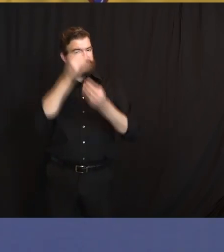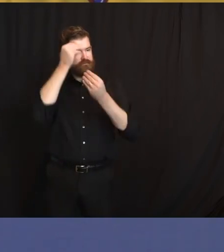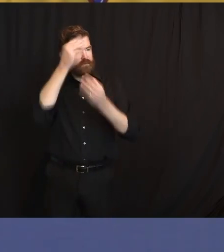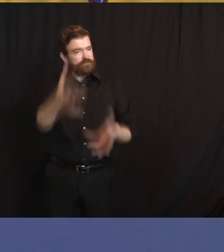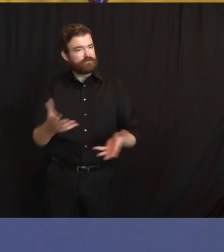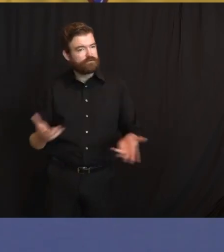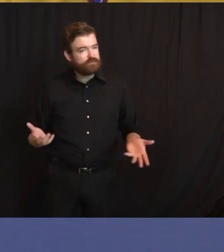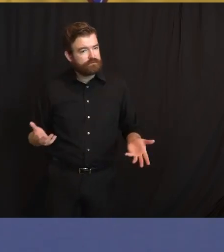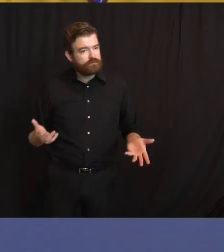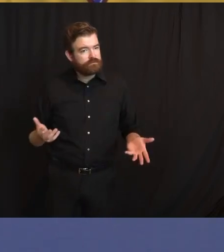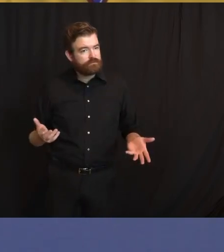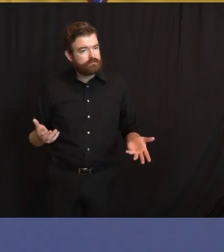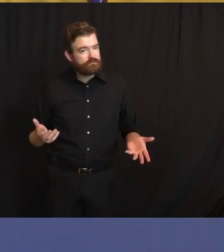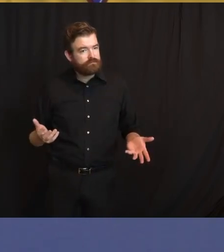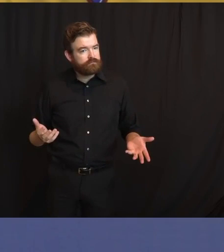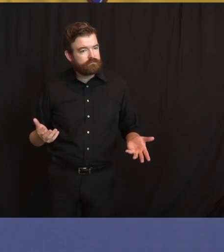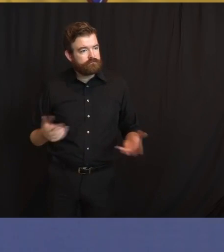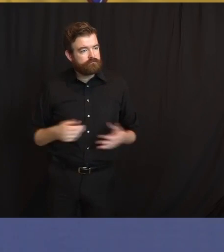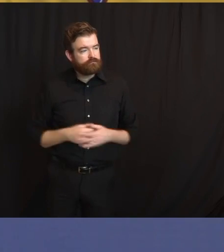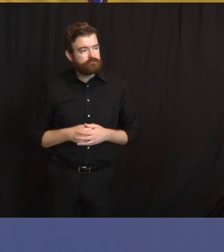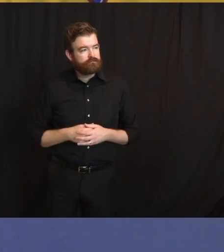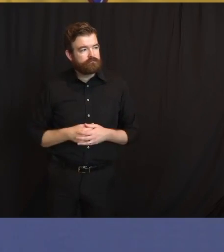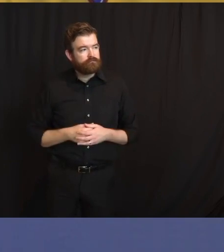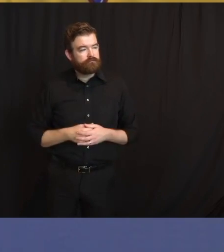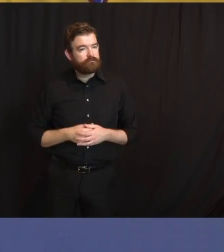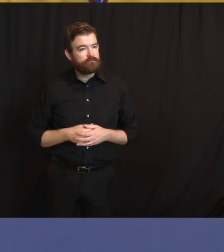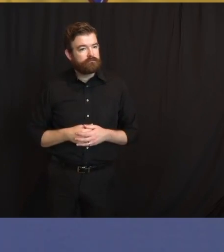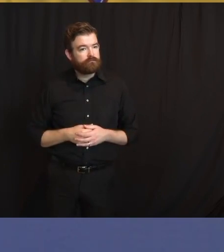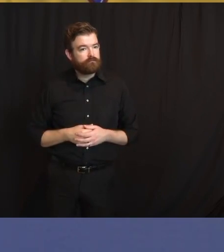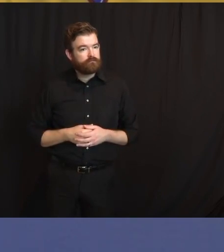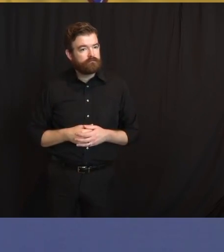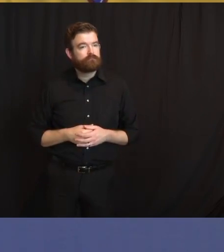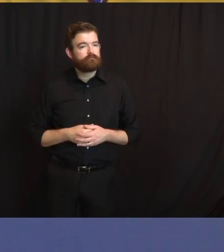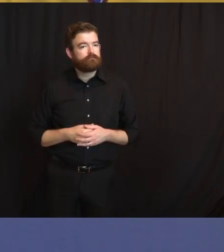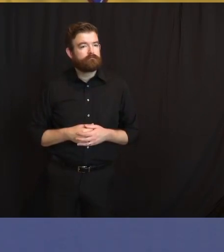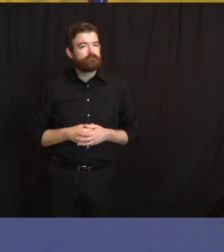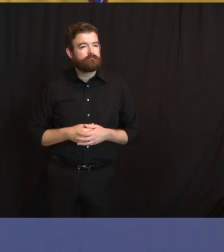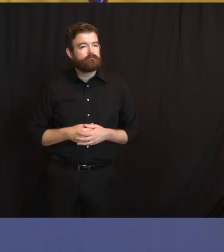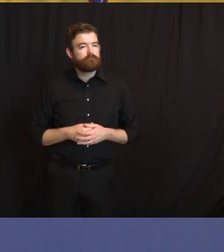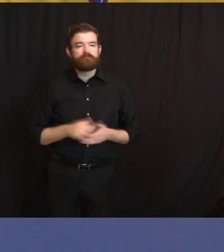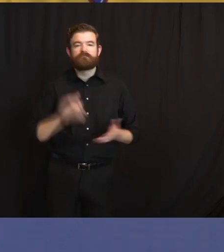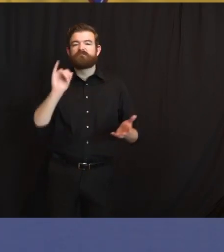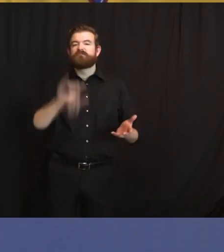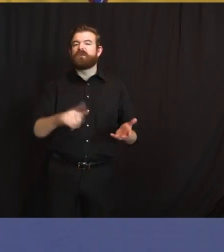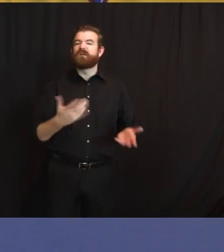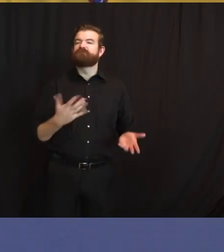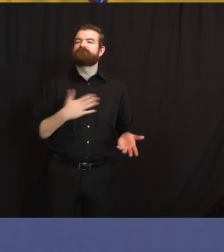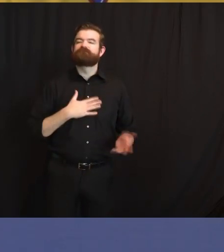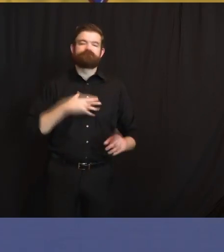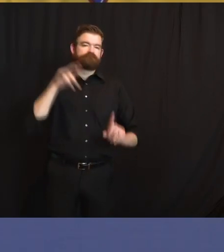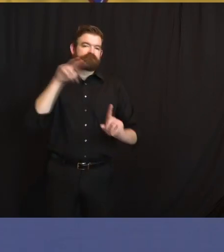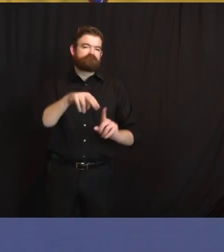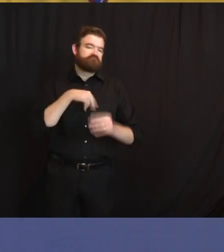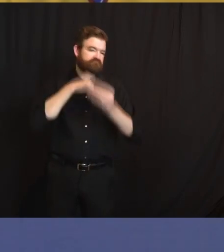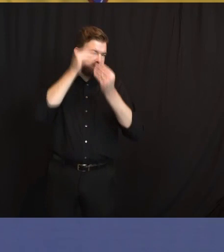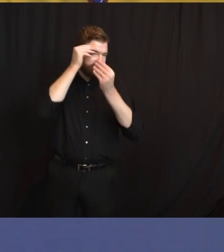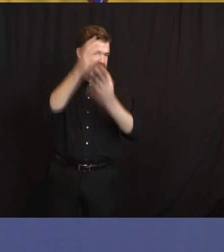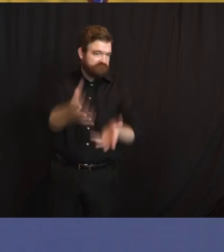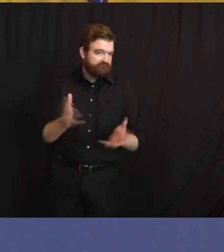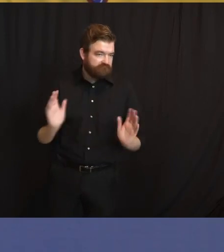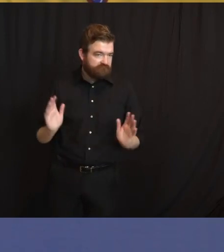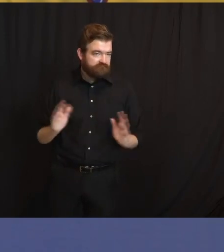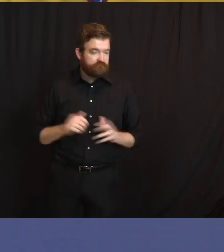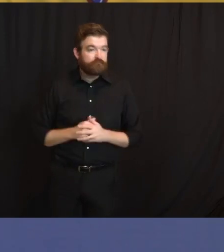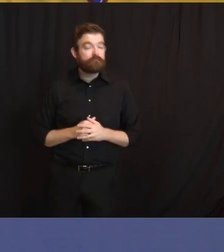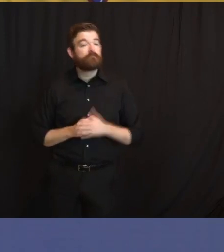me, a general frame would be that. Thank you. Dave, nice haircut. Thank you, Governor. Joanne gets